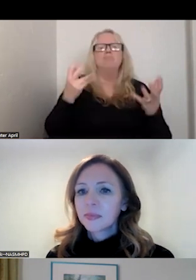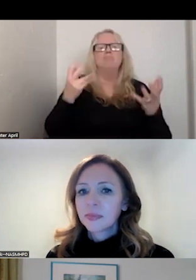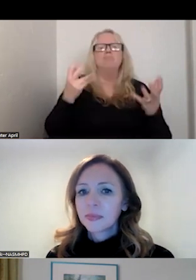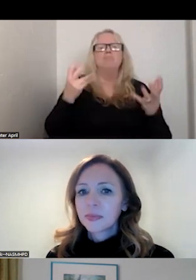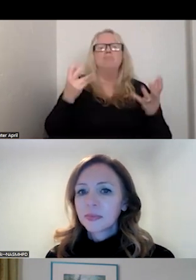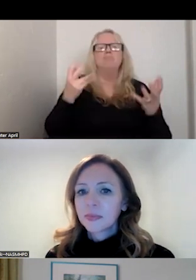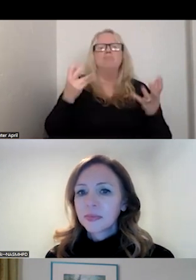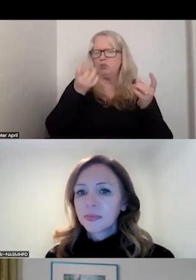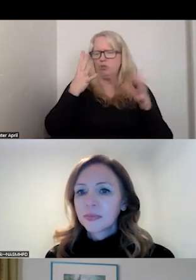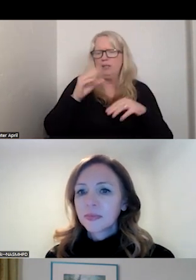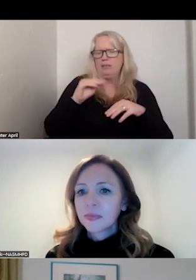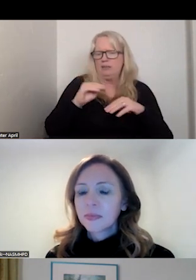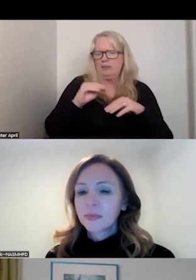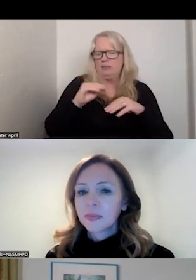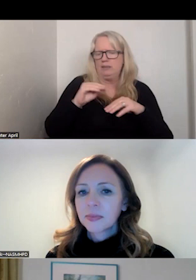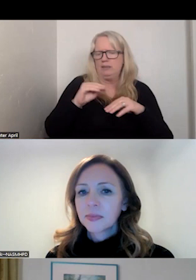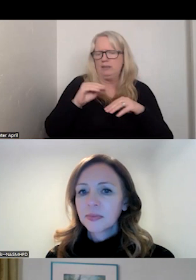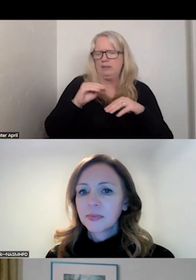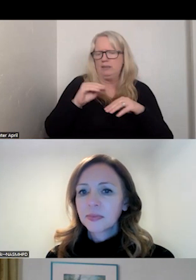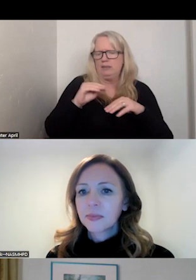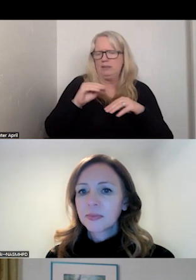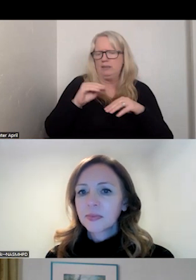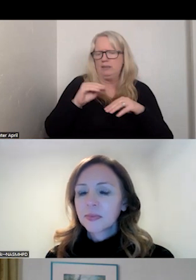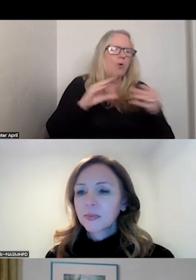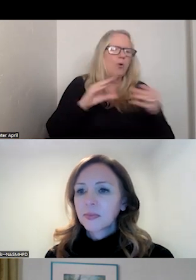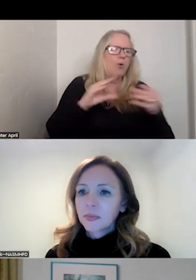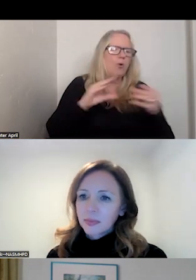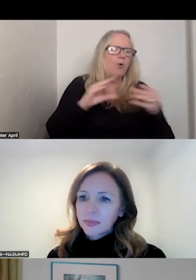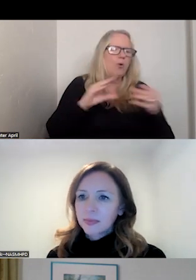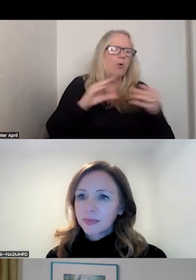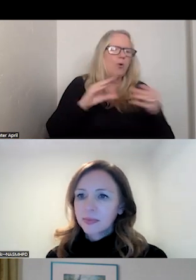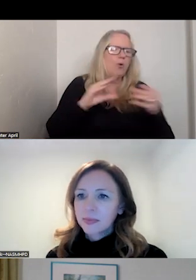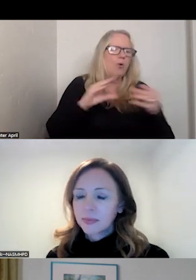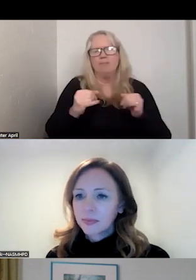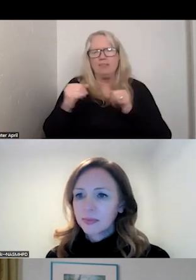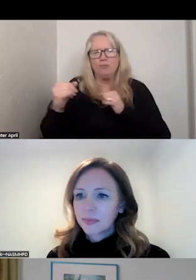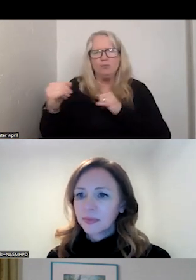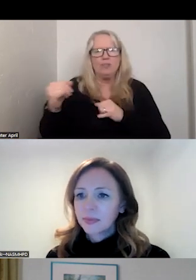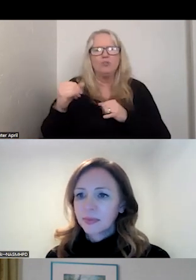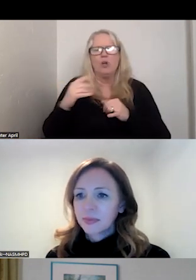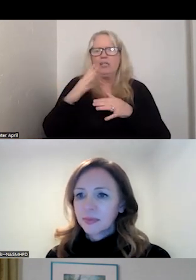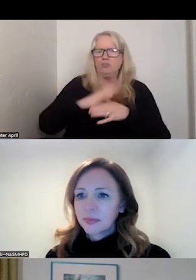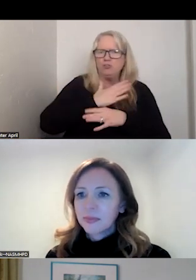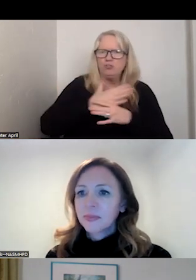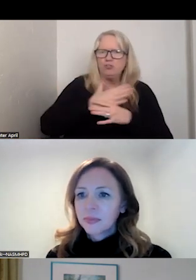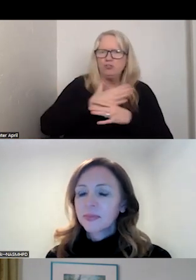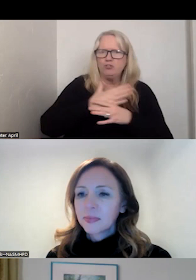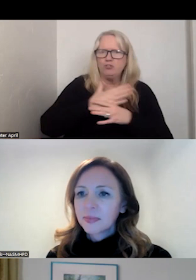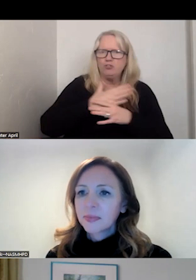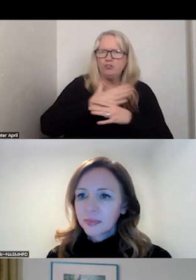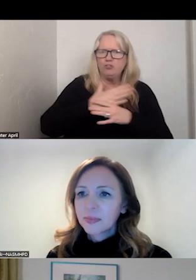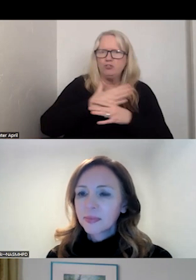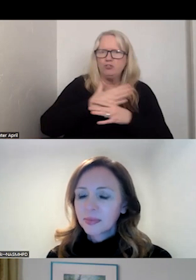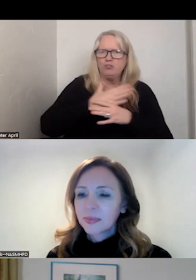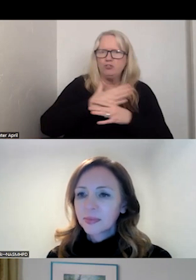share anecdotal stories of individuals sharing with them that follow-up helped them to connect to needed resources, get